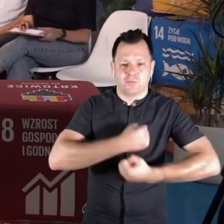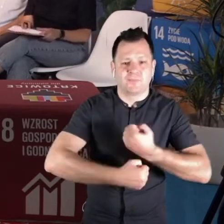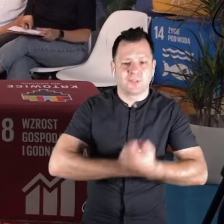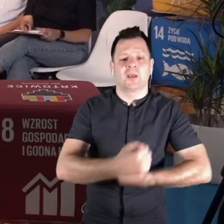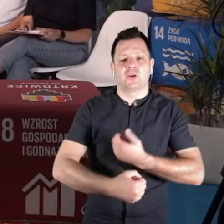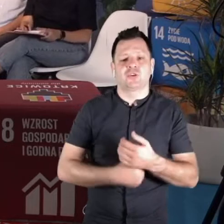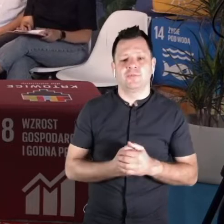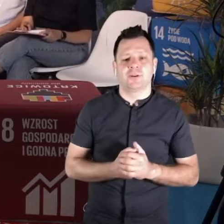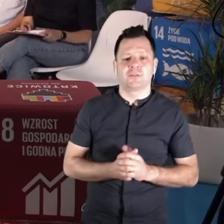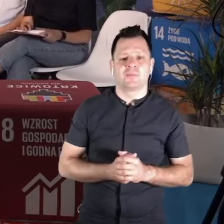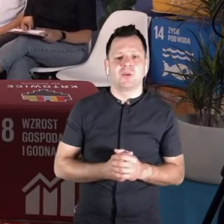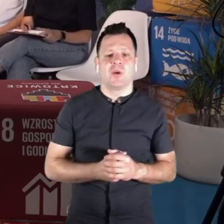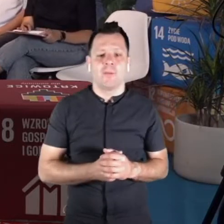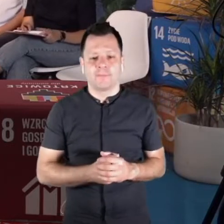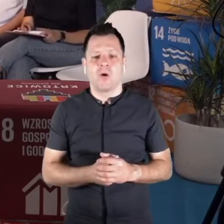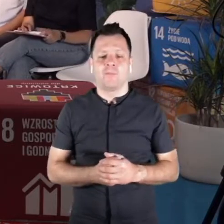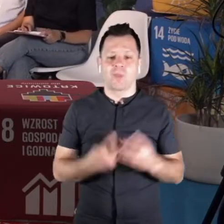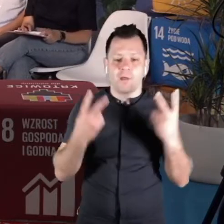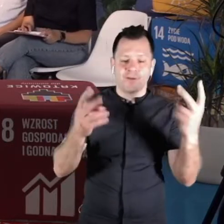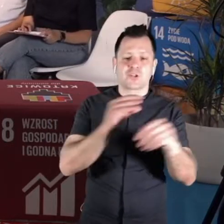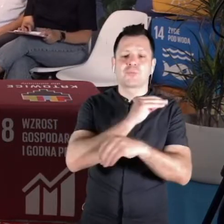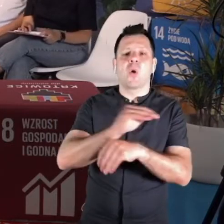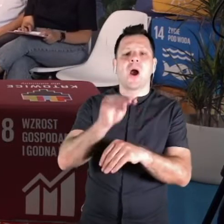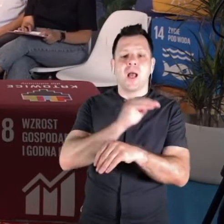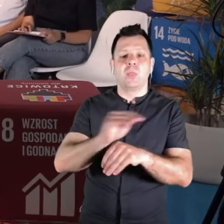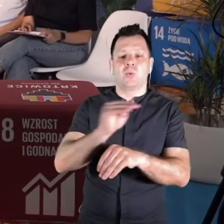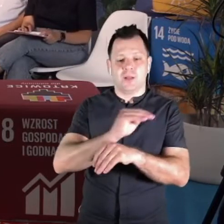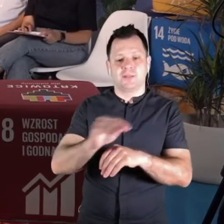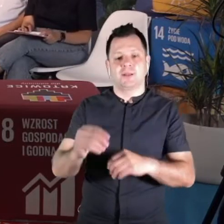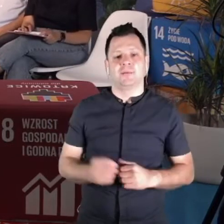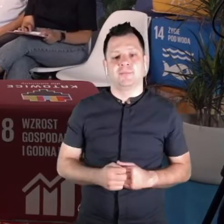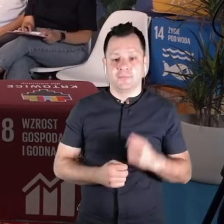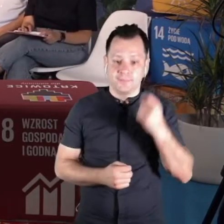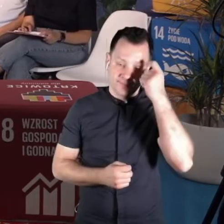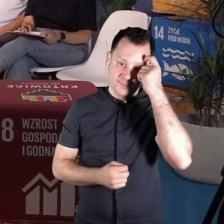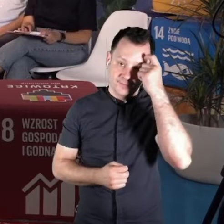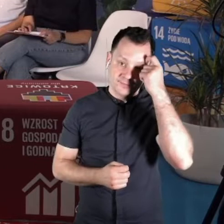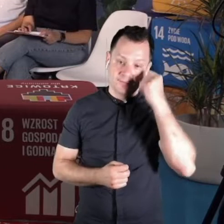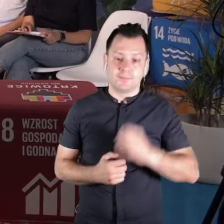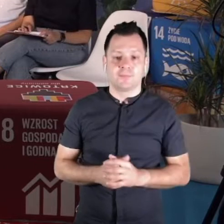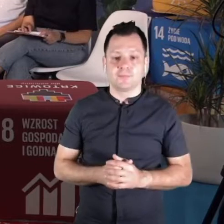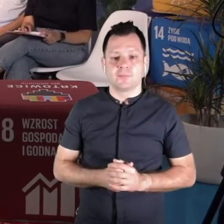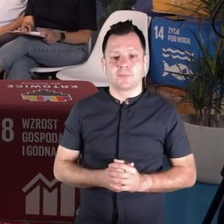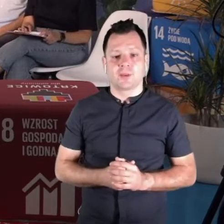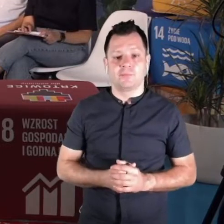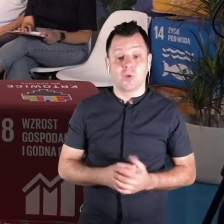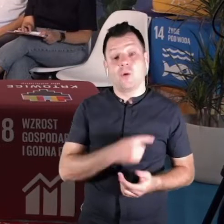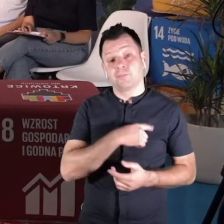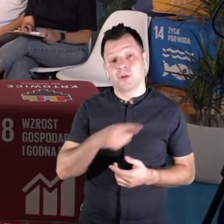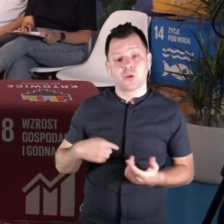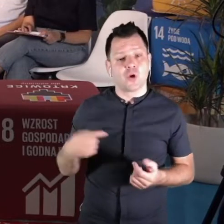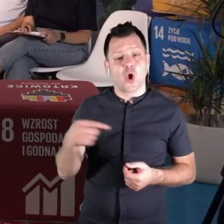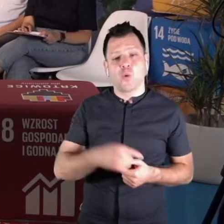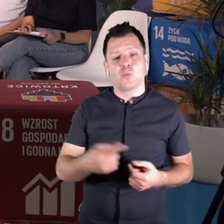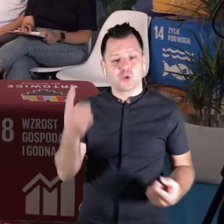especially important in case of public consultation, that you have to remember not only about the citizen who will use this platform, but also about